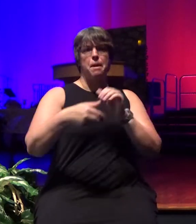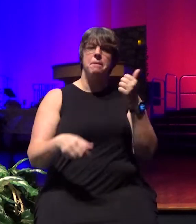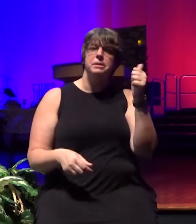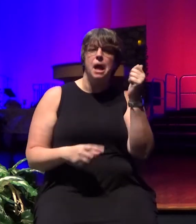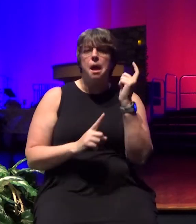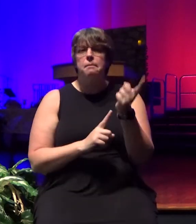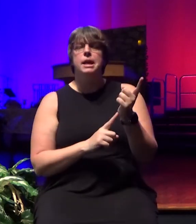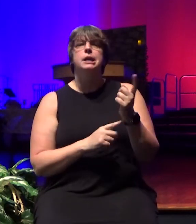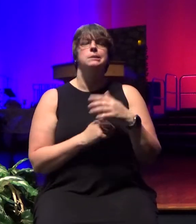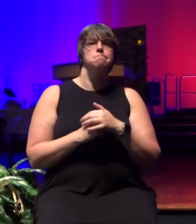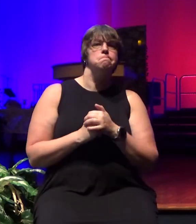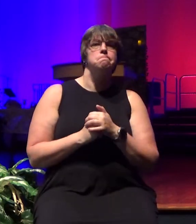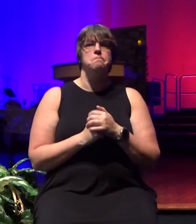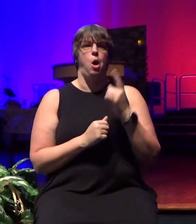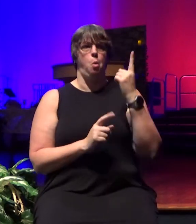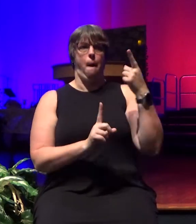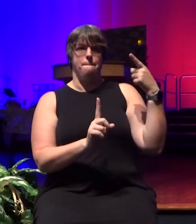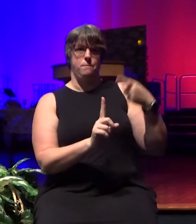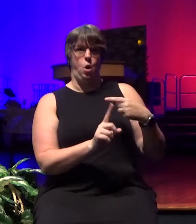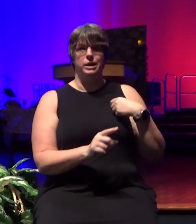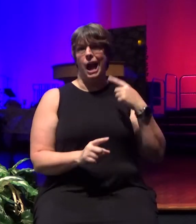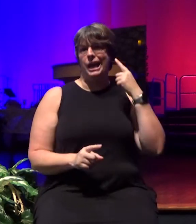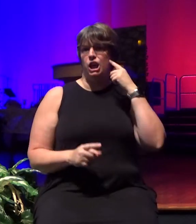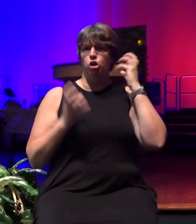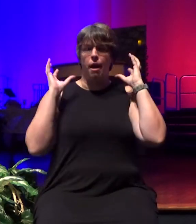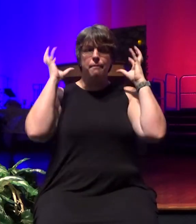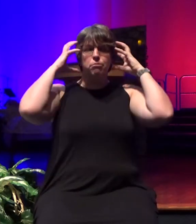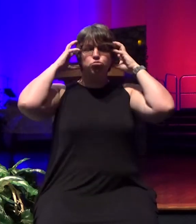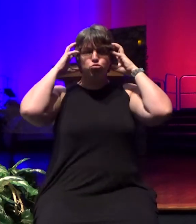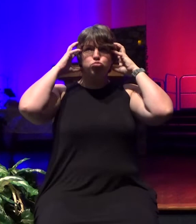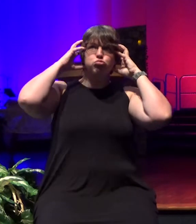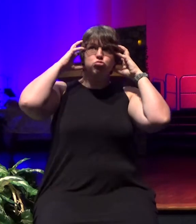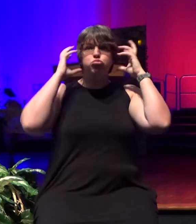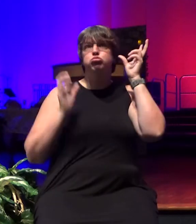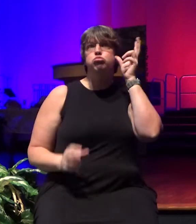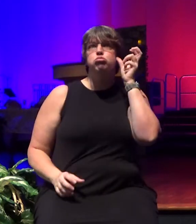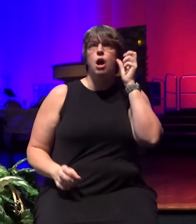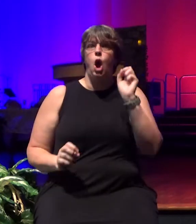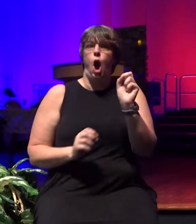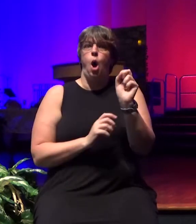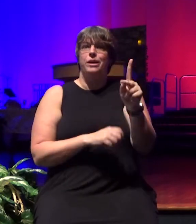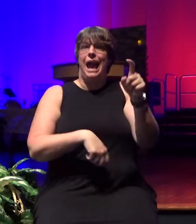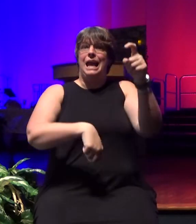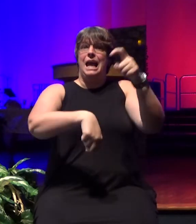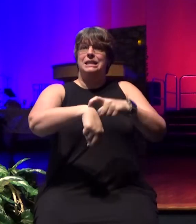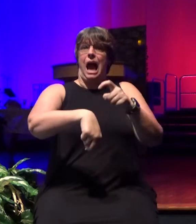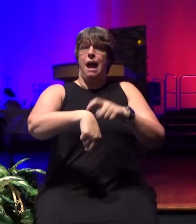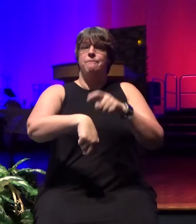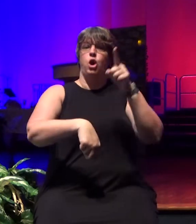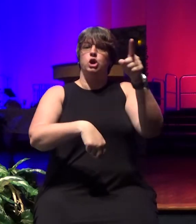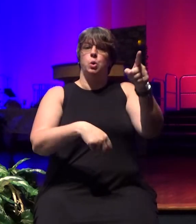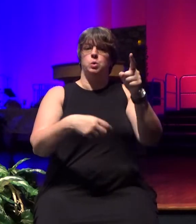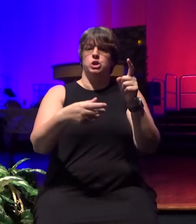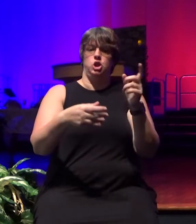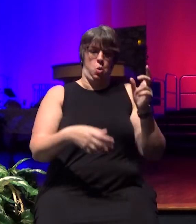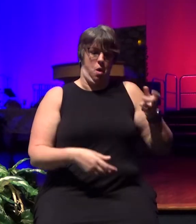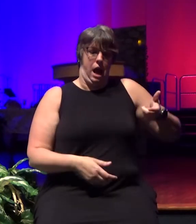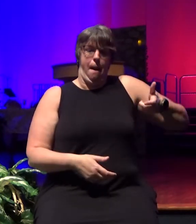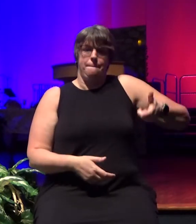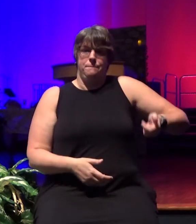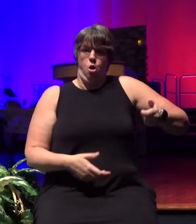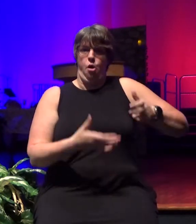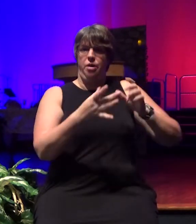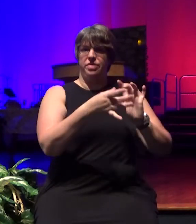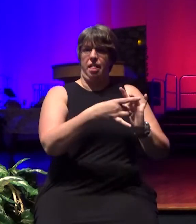hear in the little speaker set, okay, it's time for you to pull that release lever. And as I recounted last week, there was that twinge of a